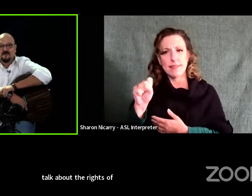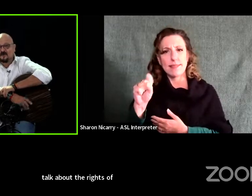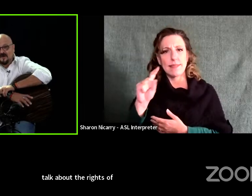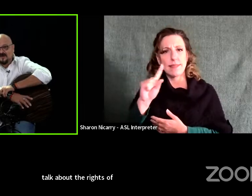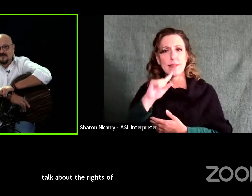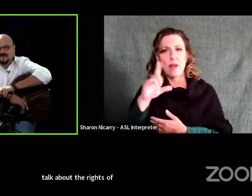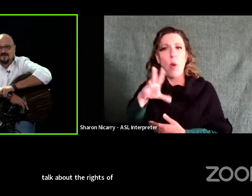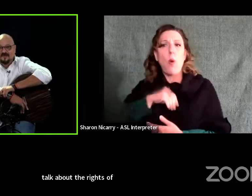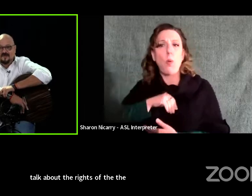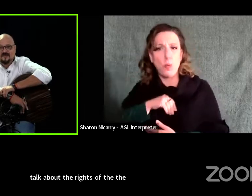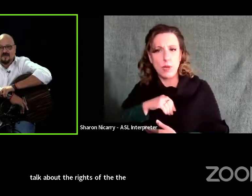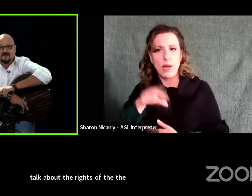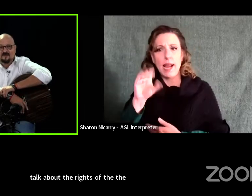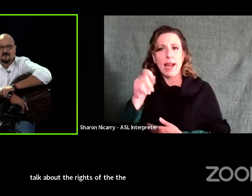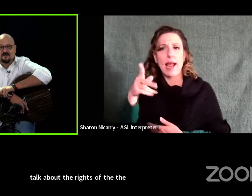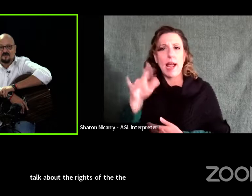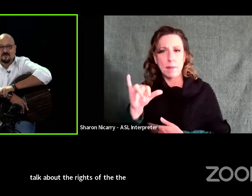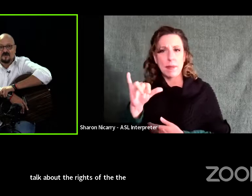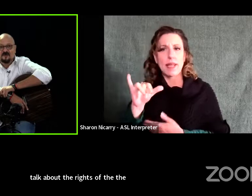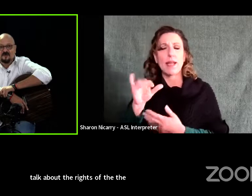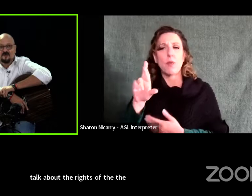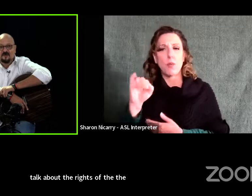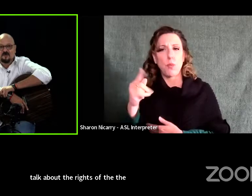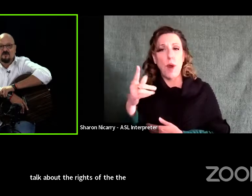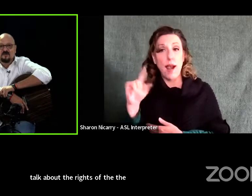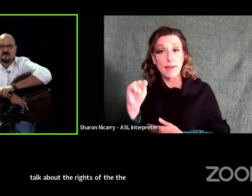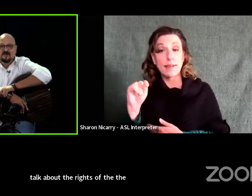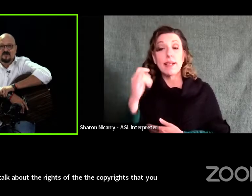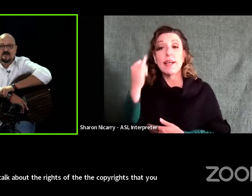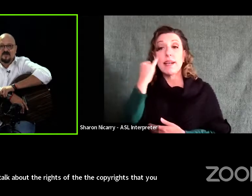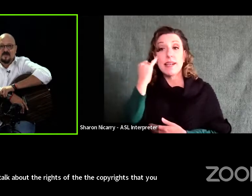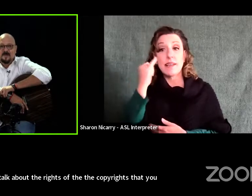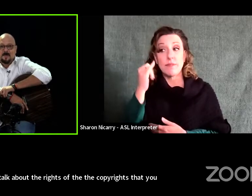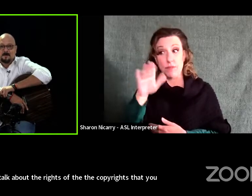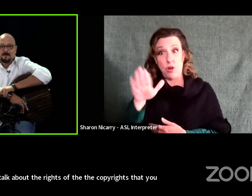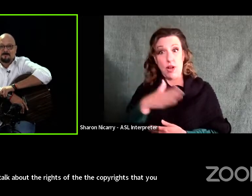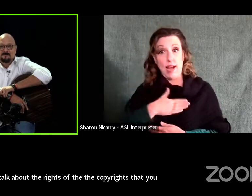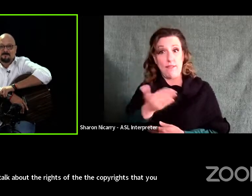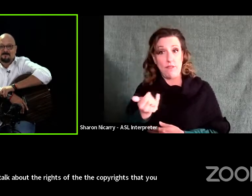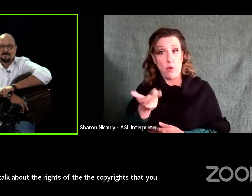the copyrights that you have when you have your own